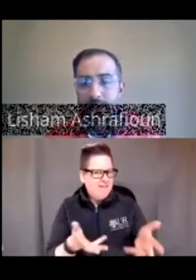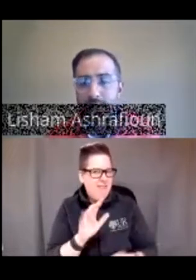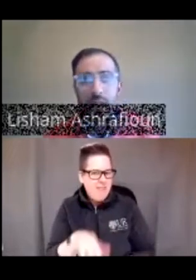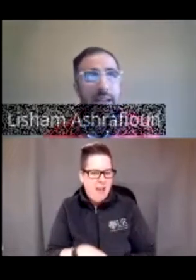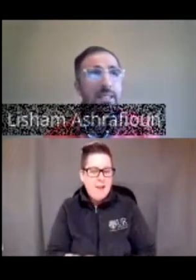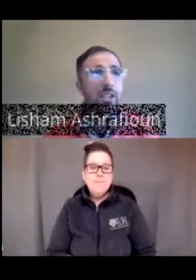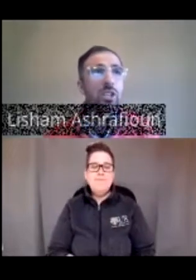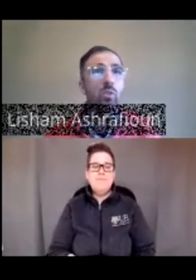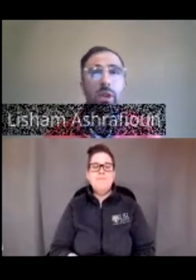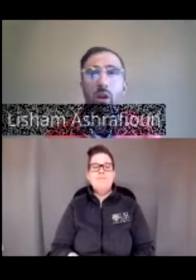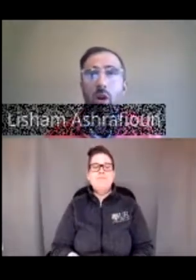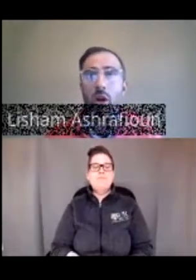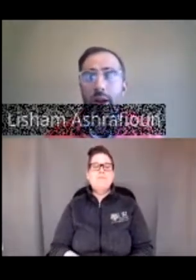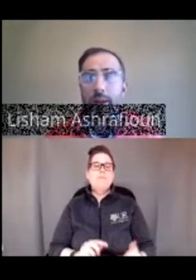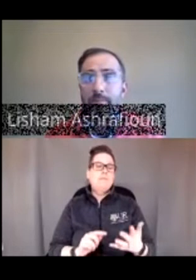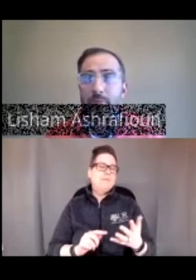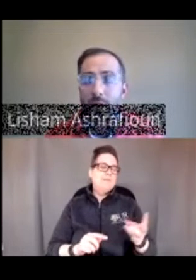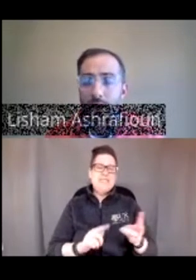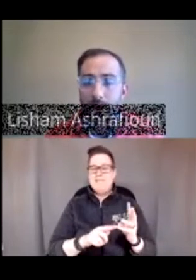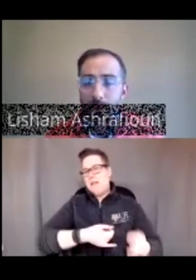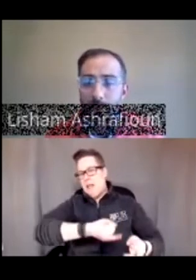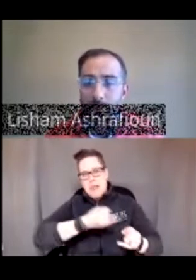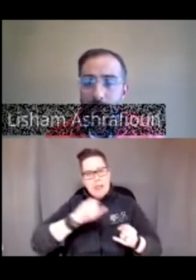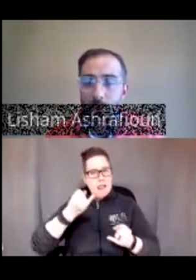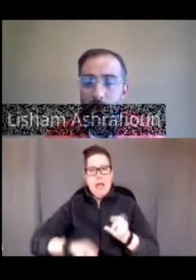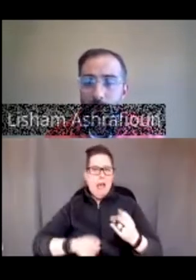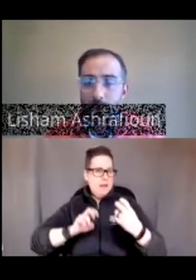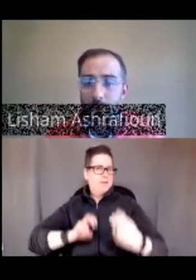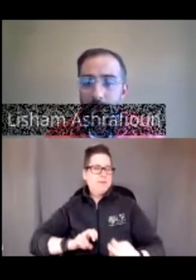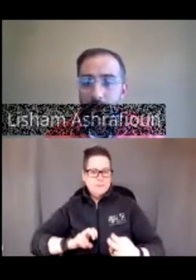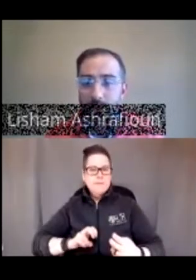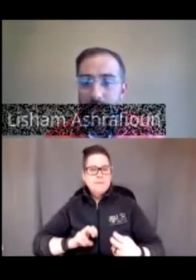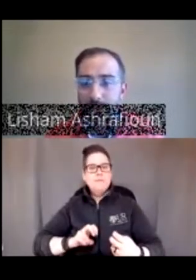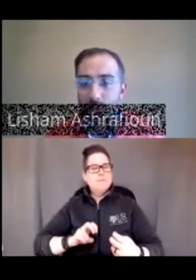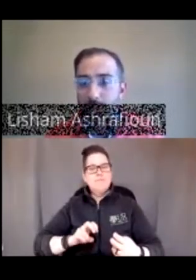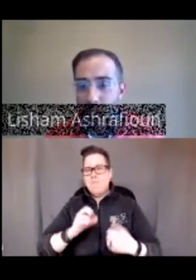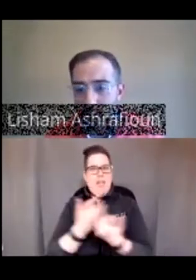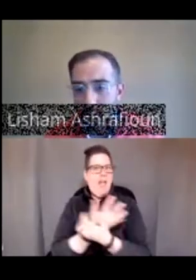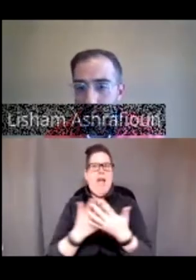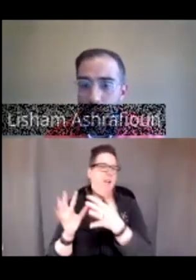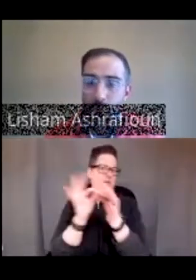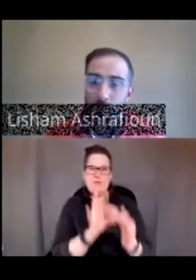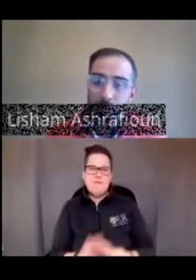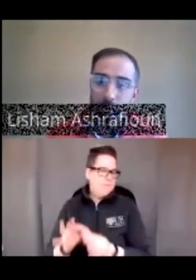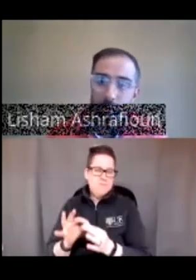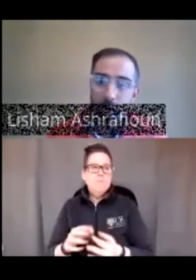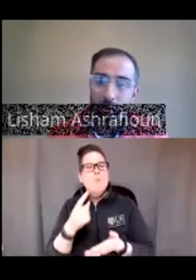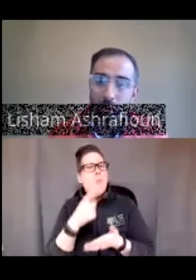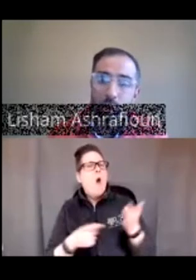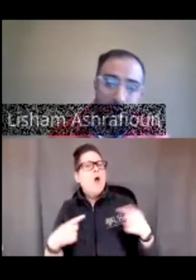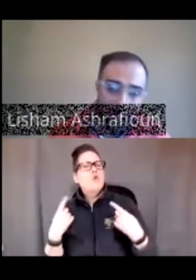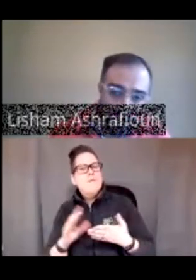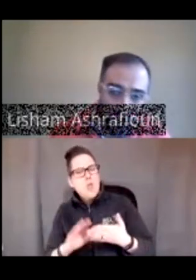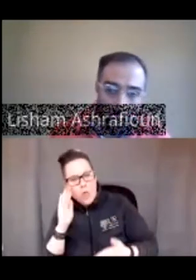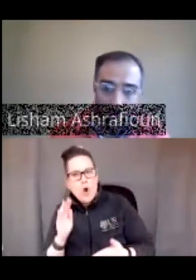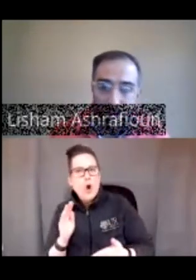And then in the last session, we are, we're really pulling it all together. What did you learn? What do